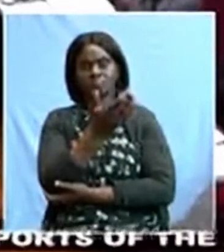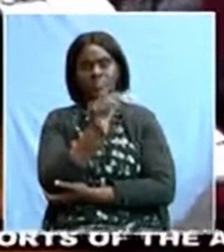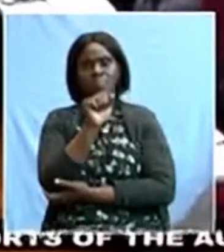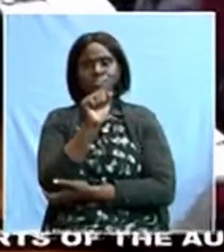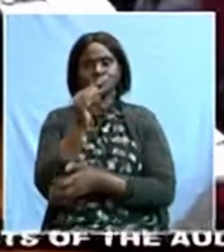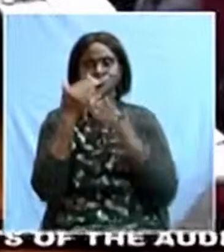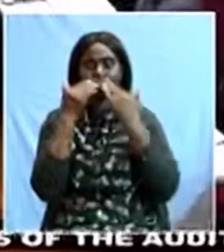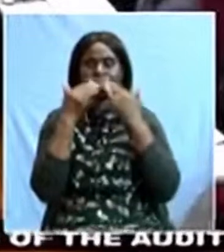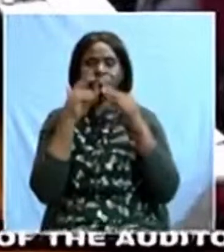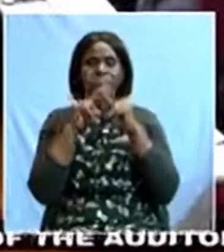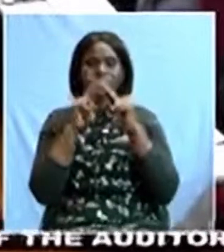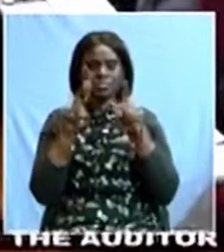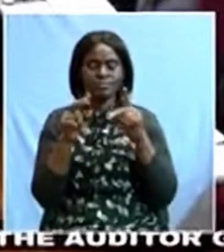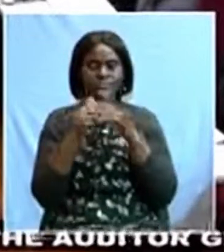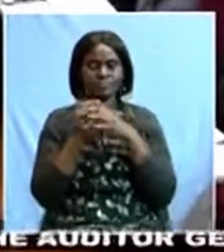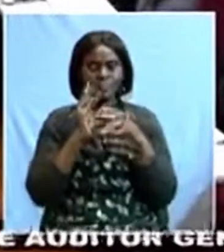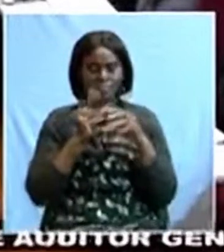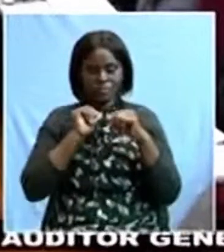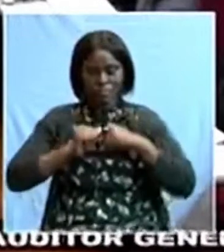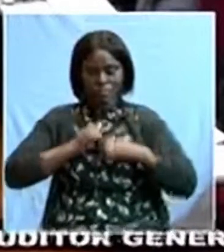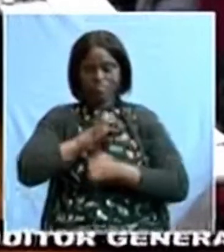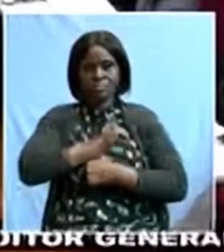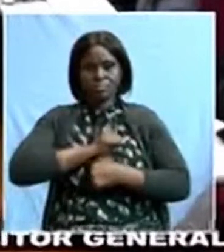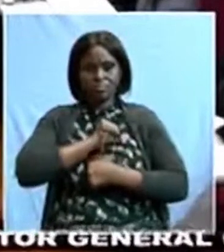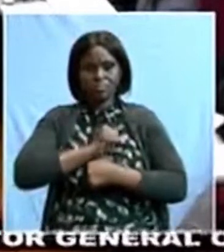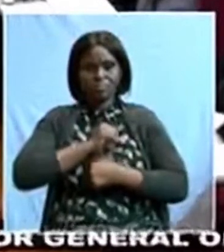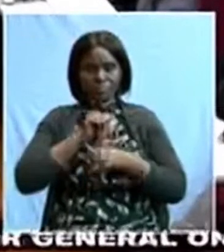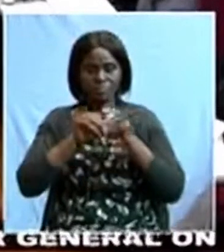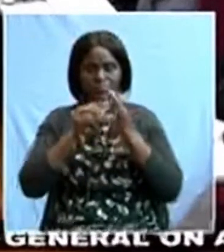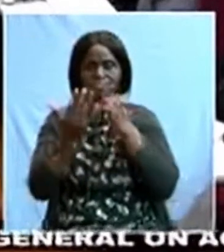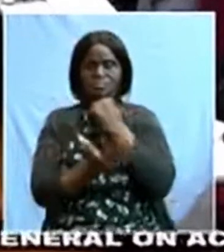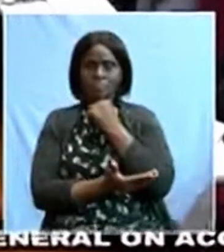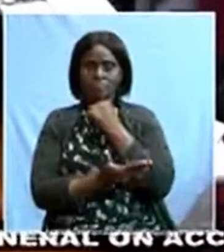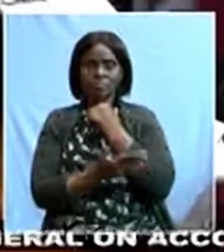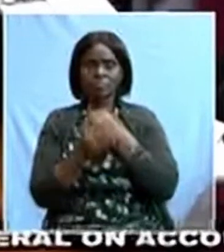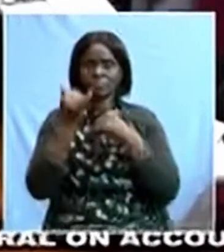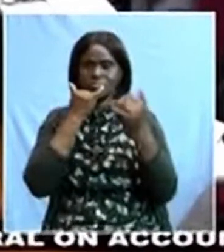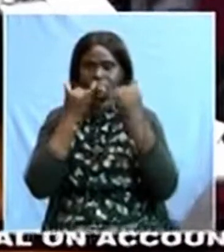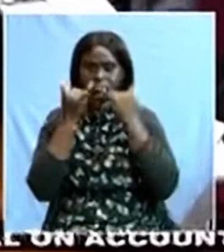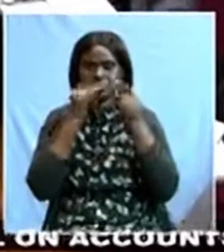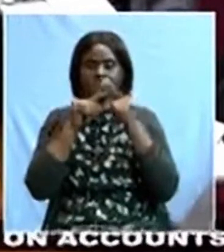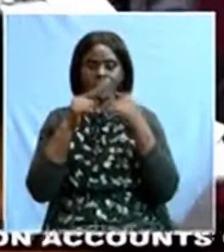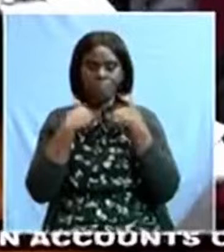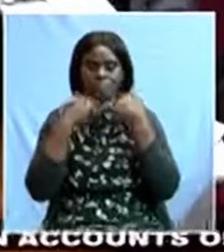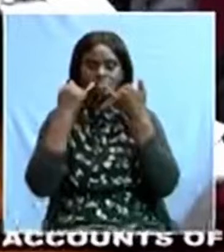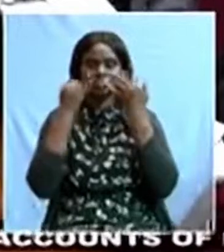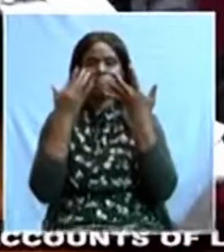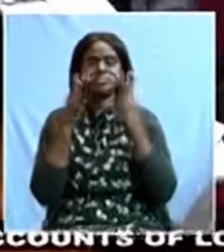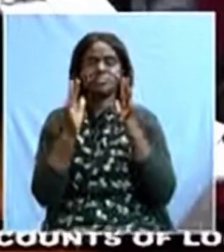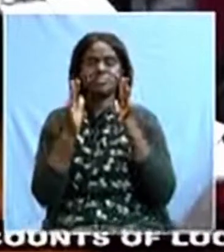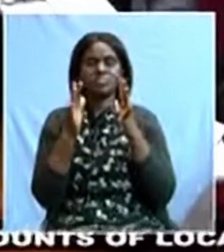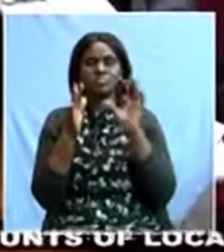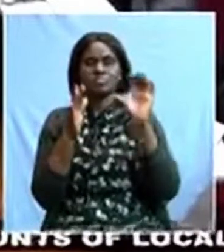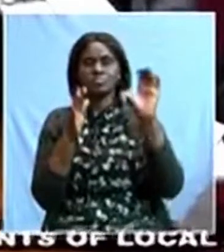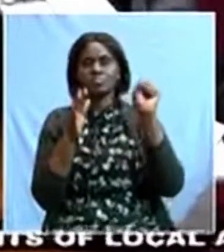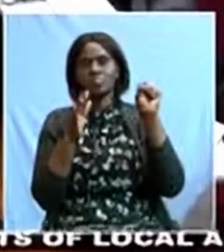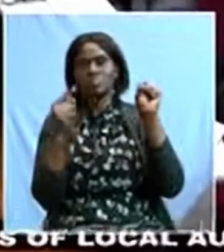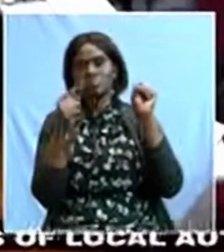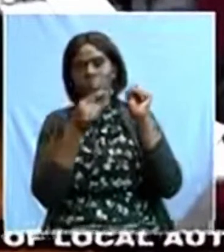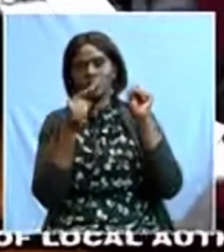Thank you, Chair, and we apologize that in the preliminary maybe we omitted to have mentioned that the CS